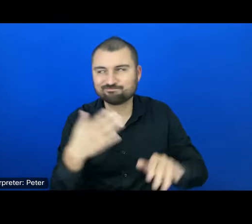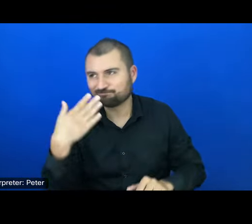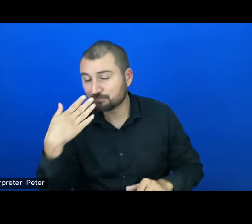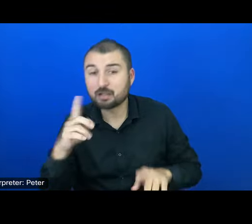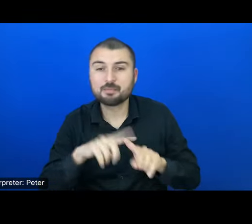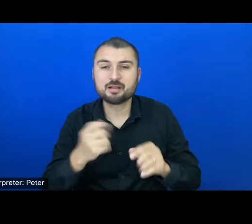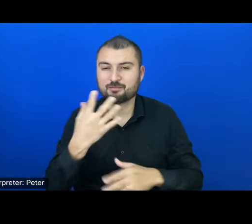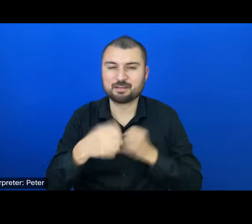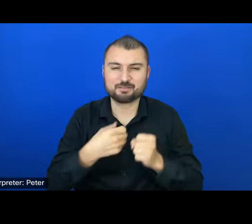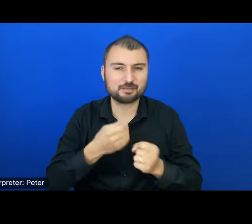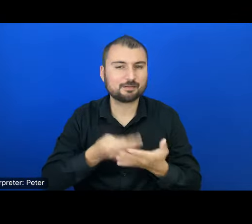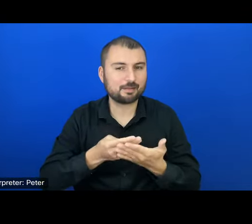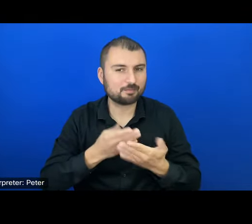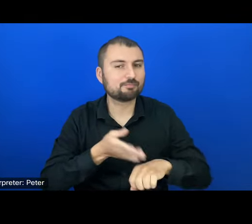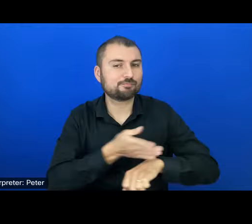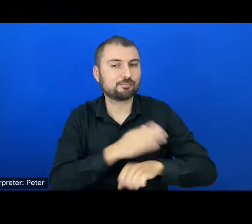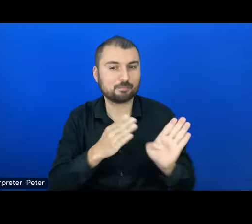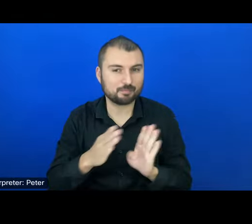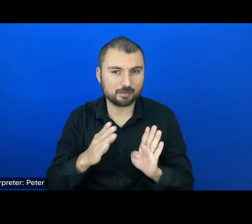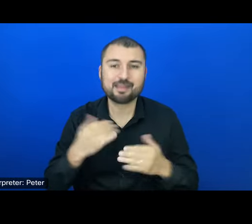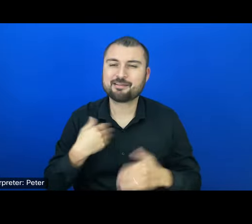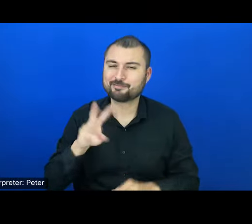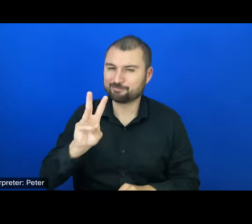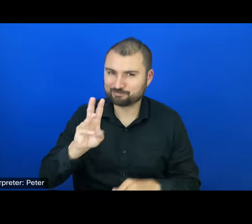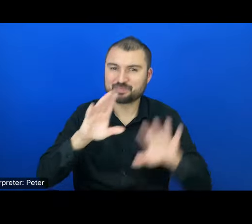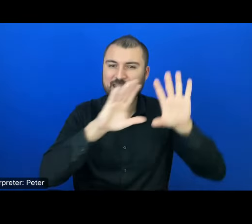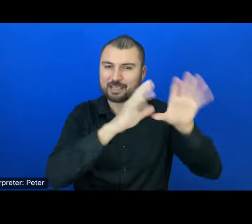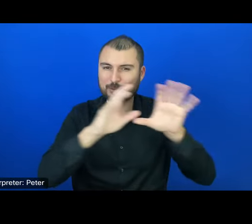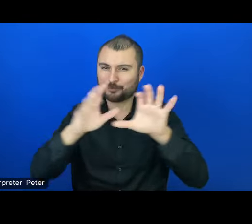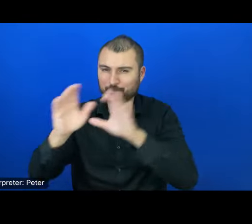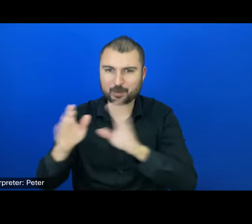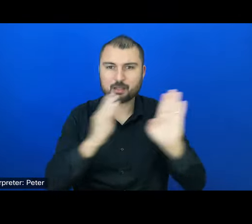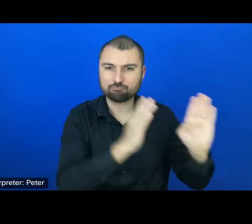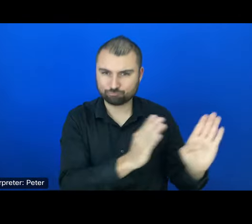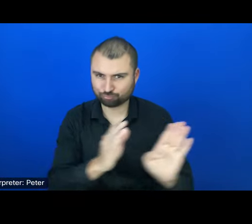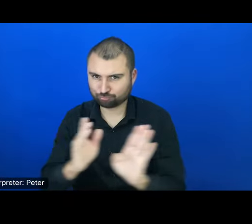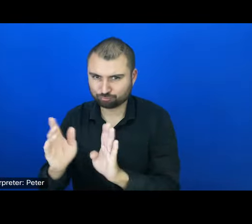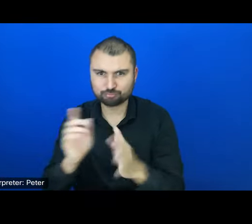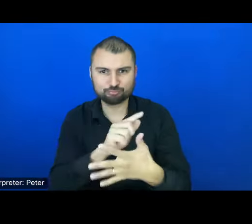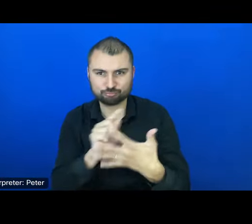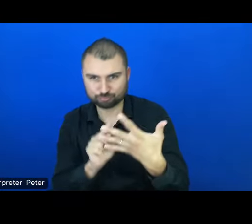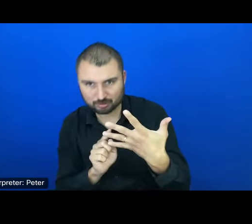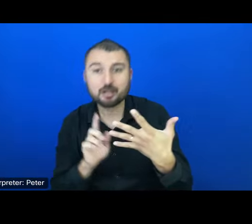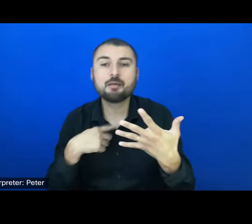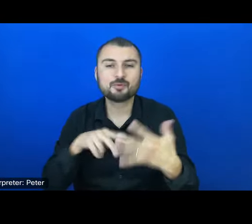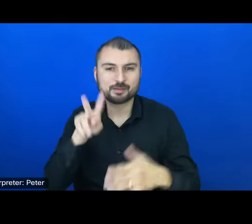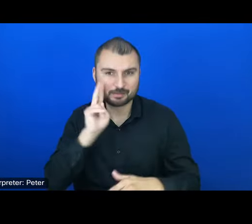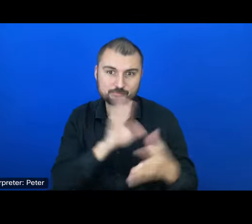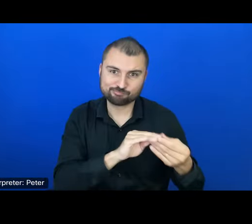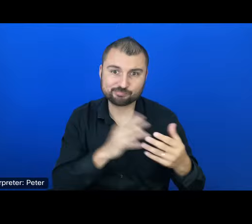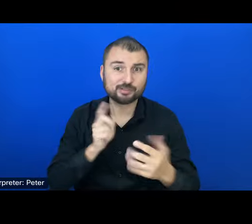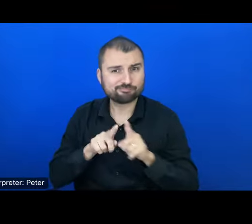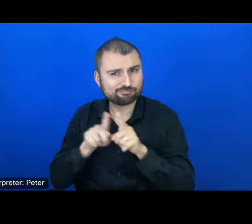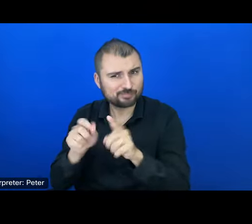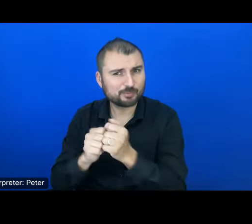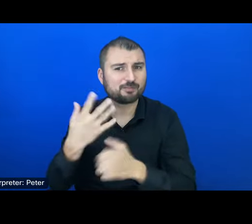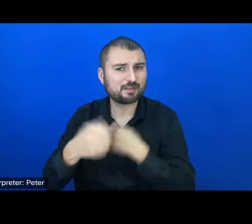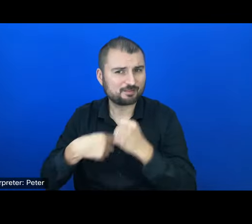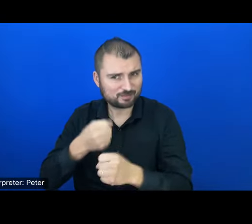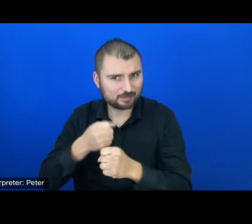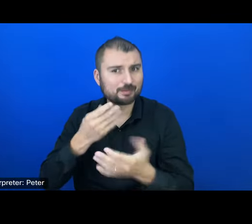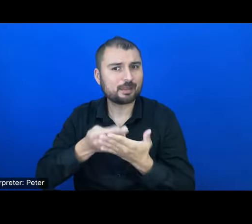capital improvement plan is organized into 6 categories. And you'll see the testimony generally aligns with that 5-year capital improvement